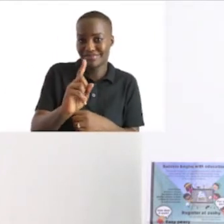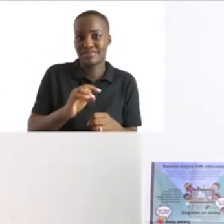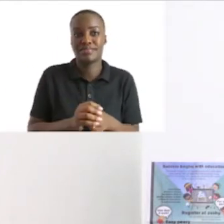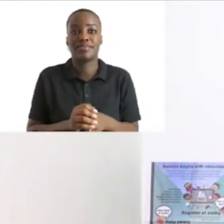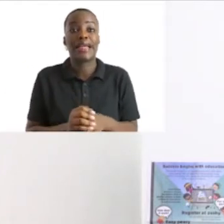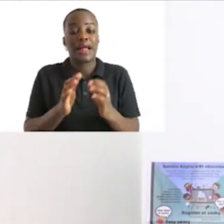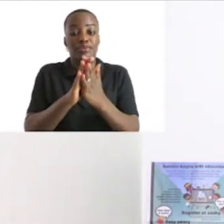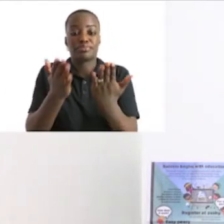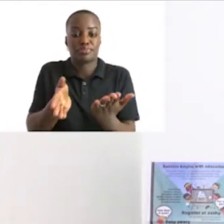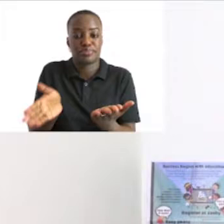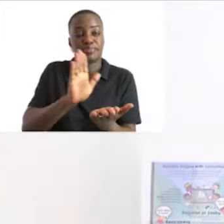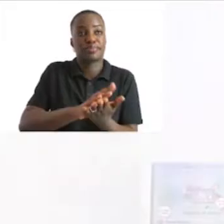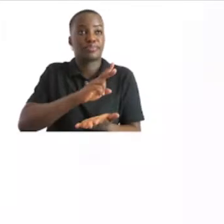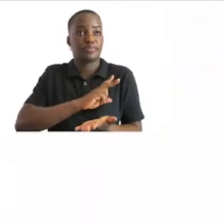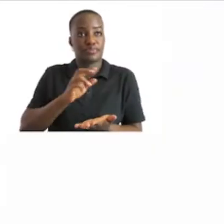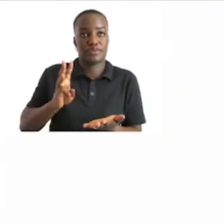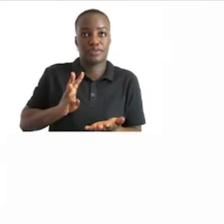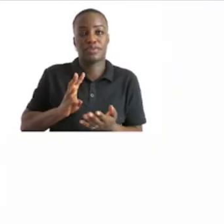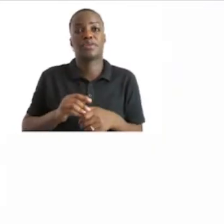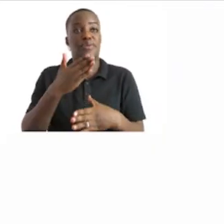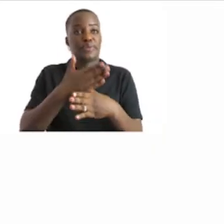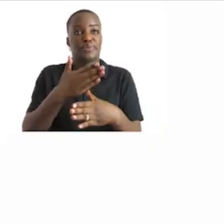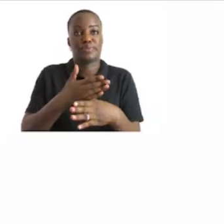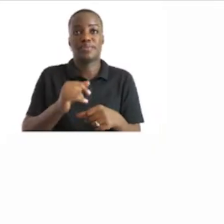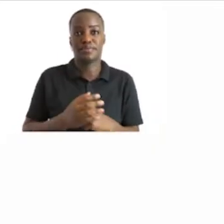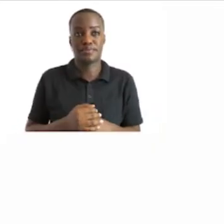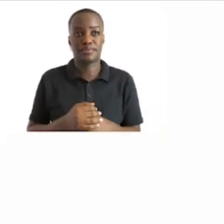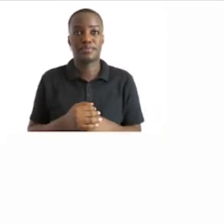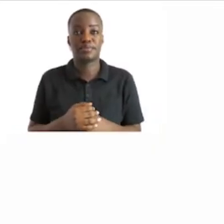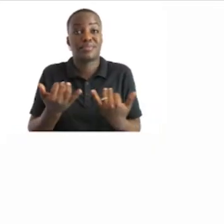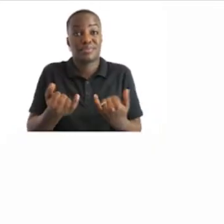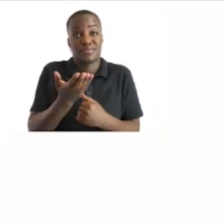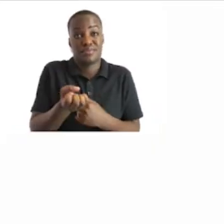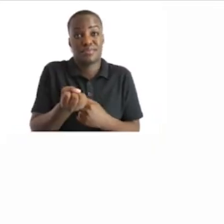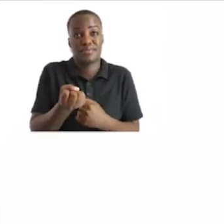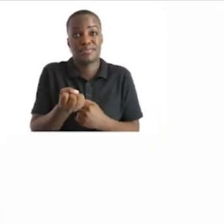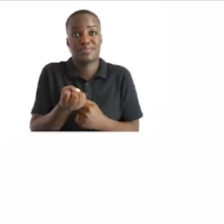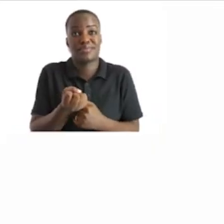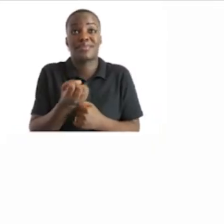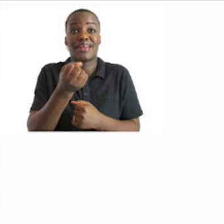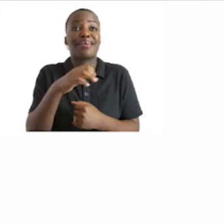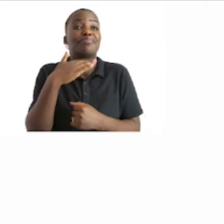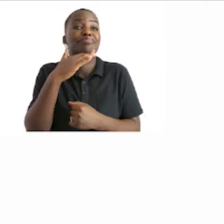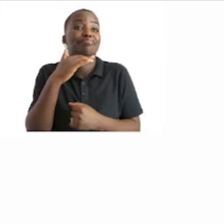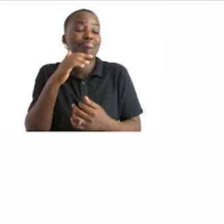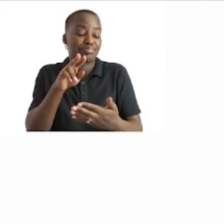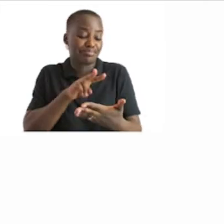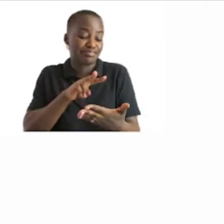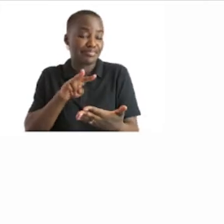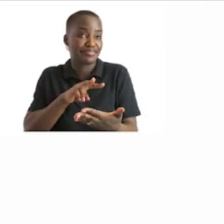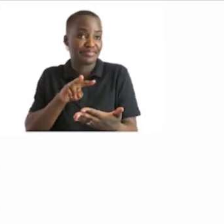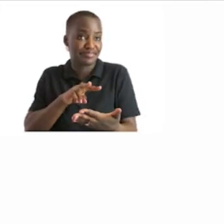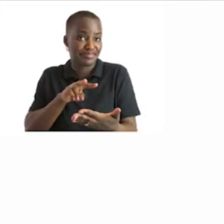to page 23 for our next exercise. Here we have a reading exercise,